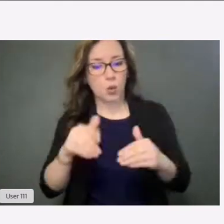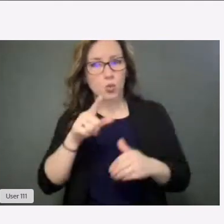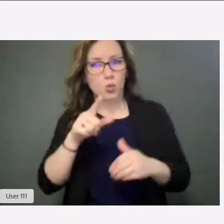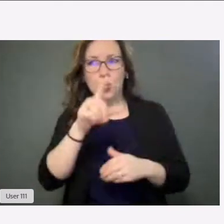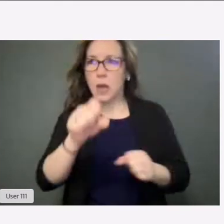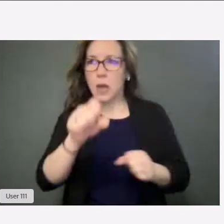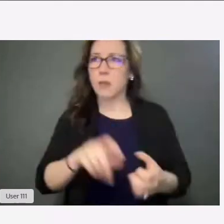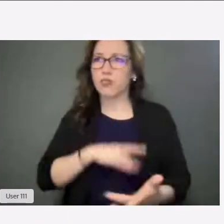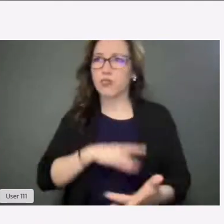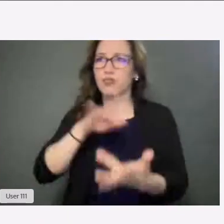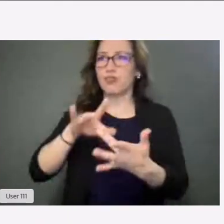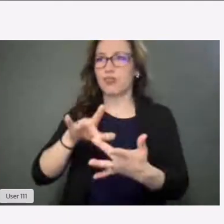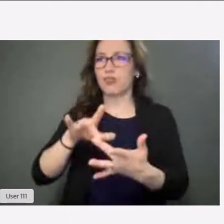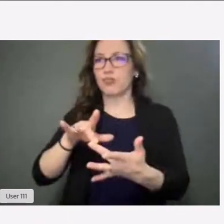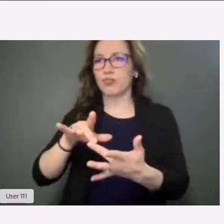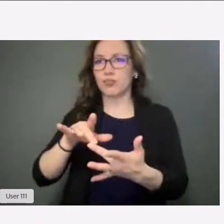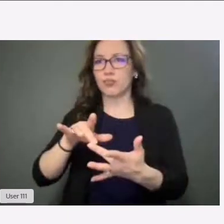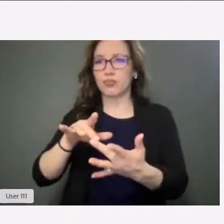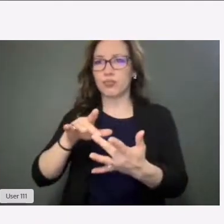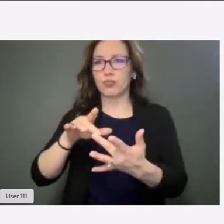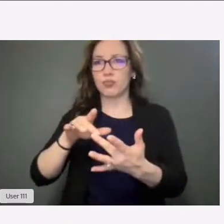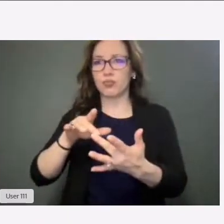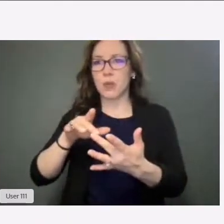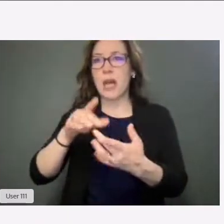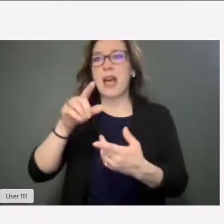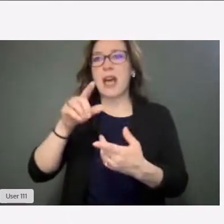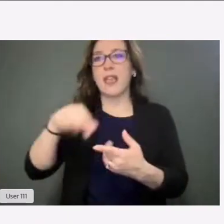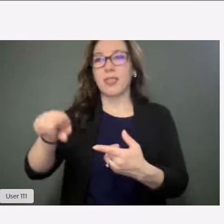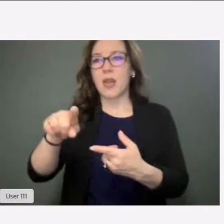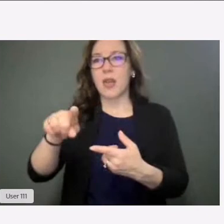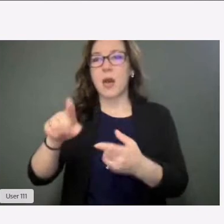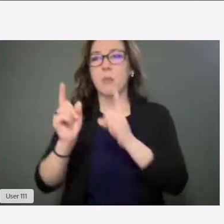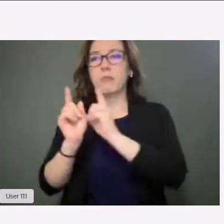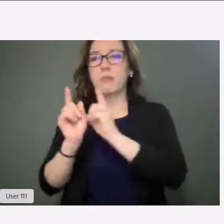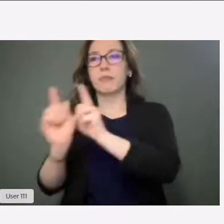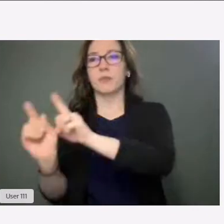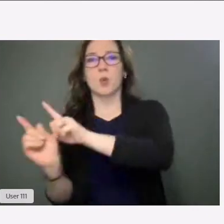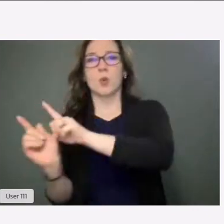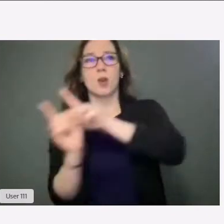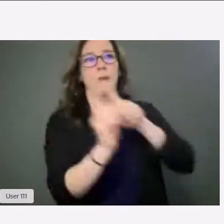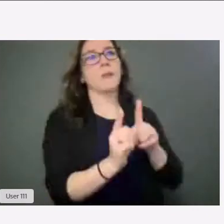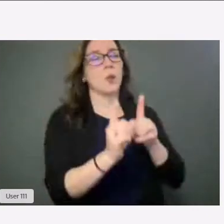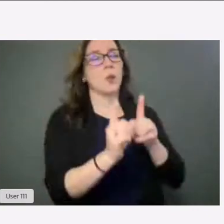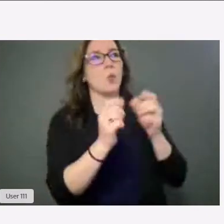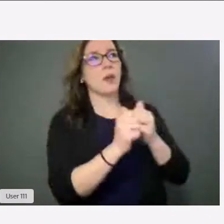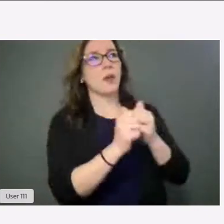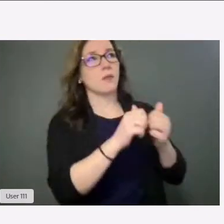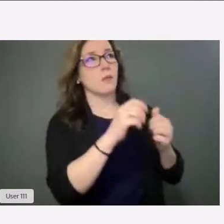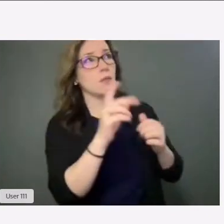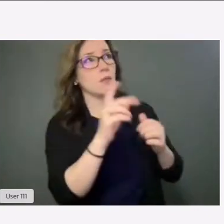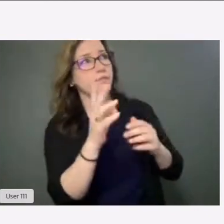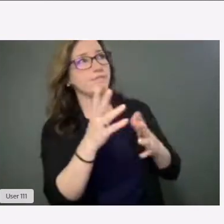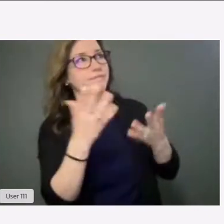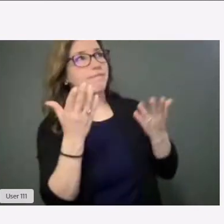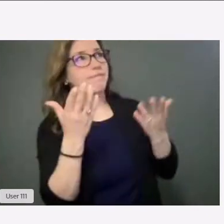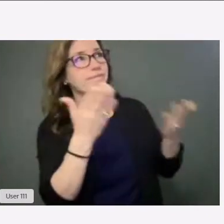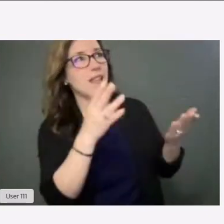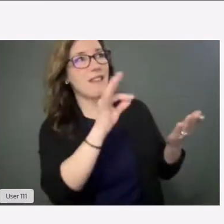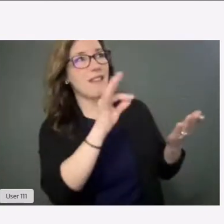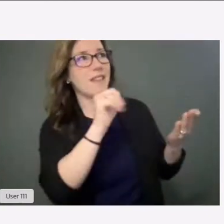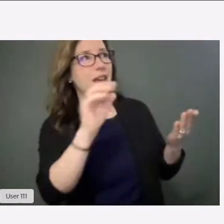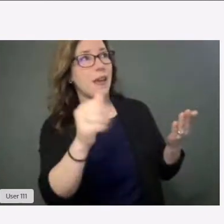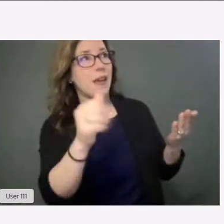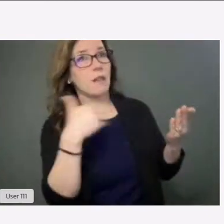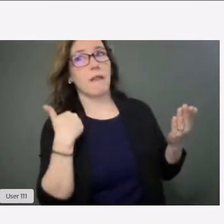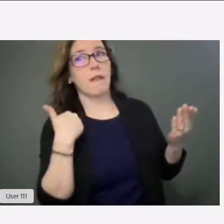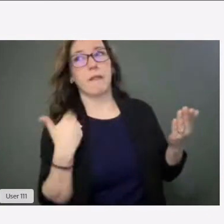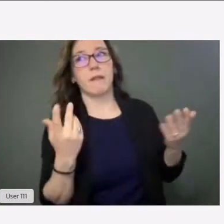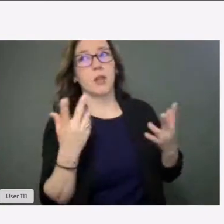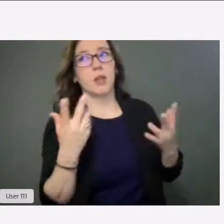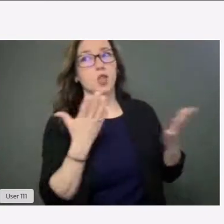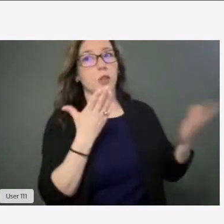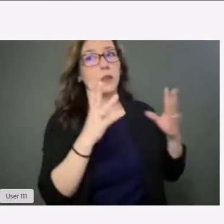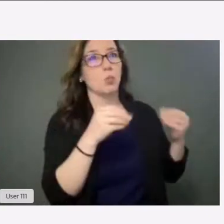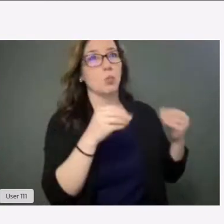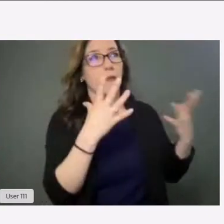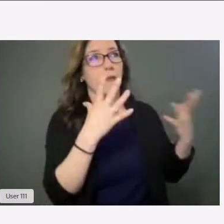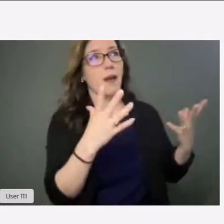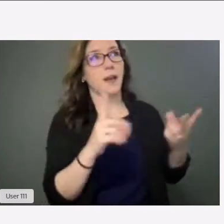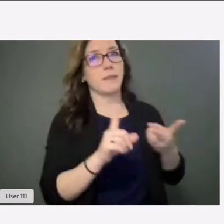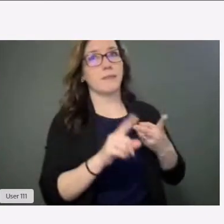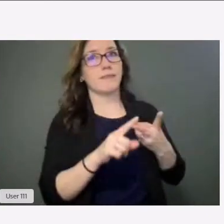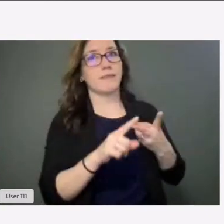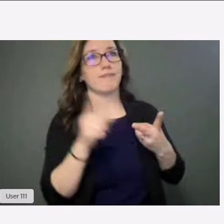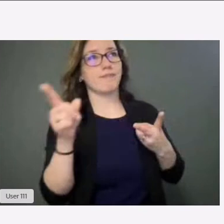and then go with them to the SAA, and that might make an even stronger case, saying, hey, not only do I have this service I want to provide, I already have